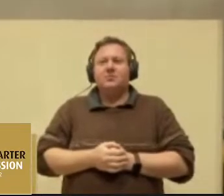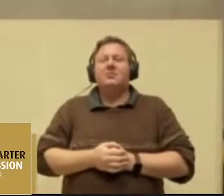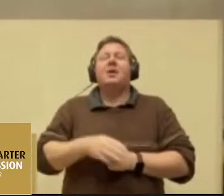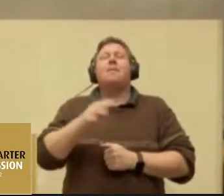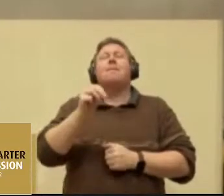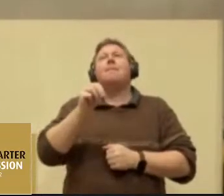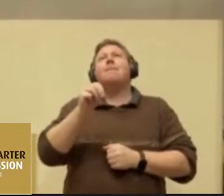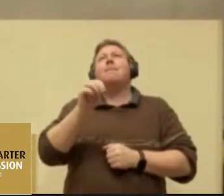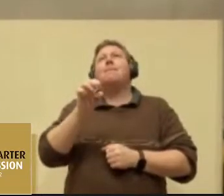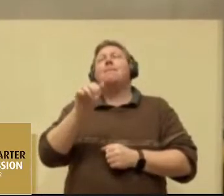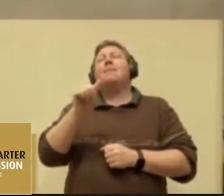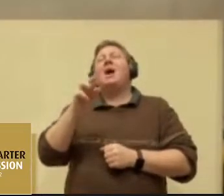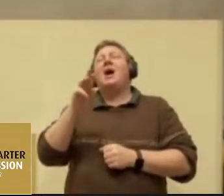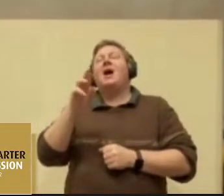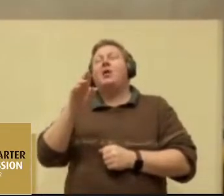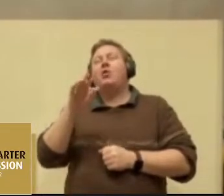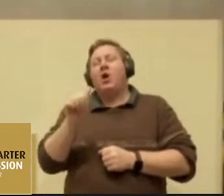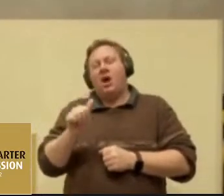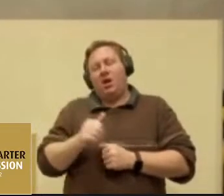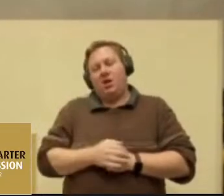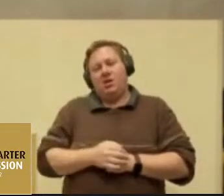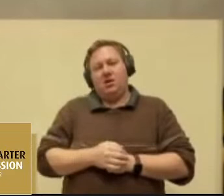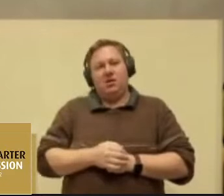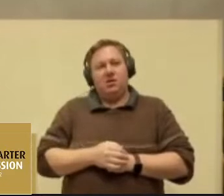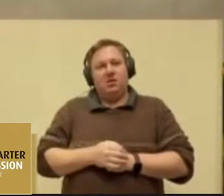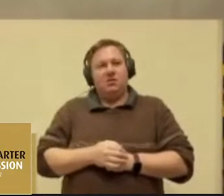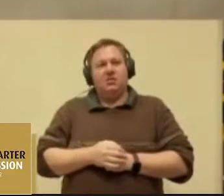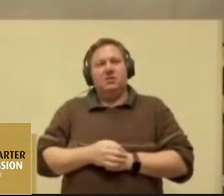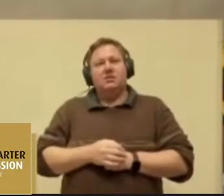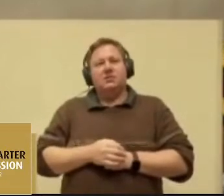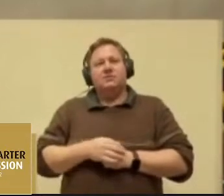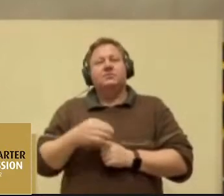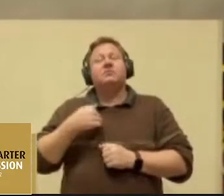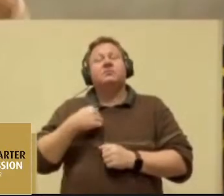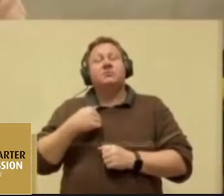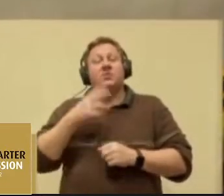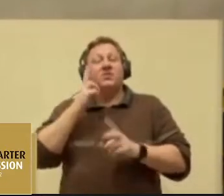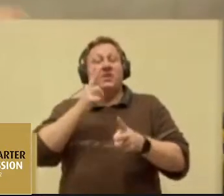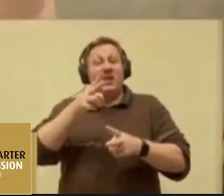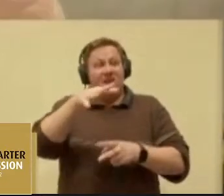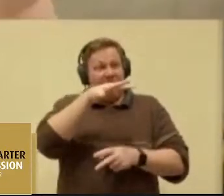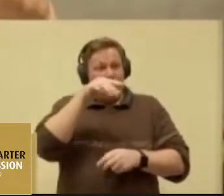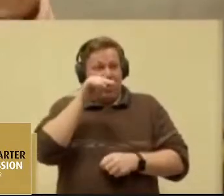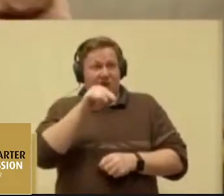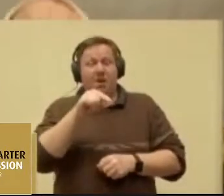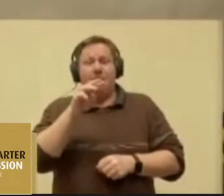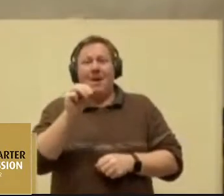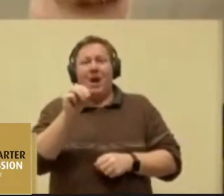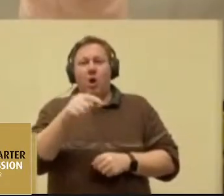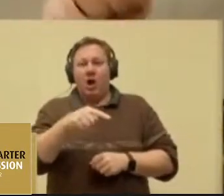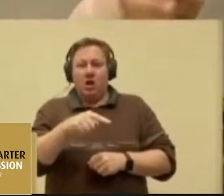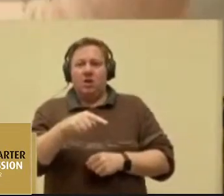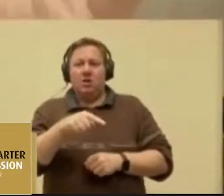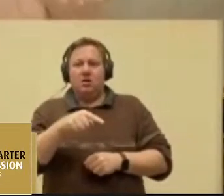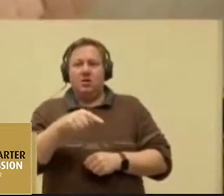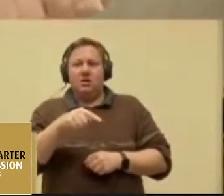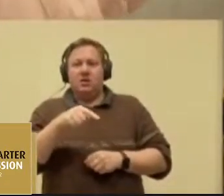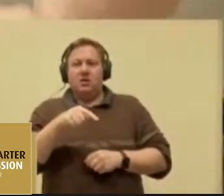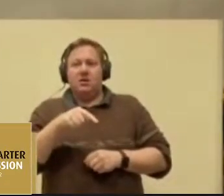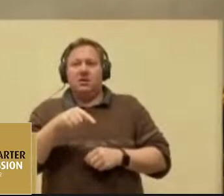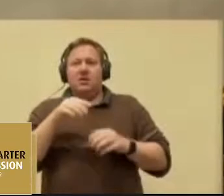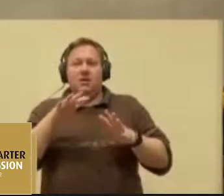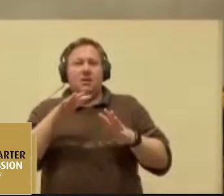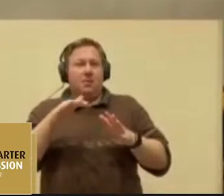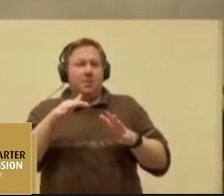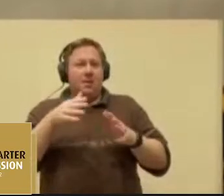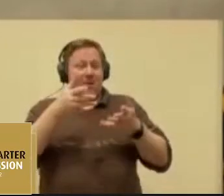that is the place where i went so i went to myra people came there they put water